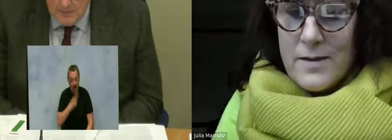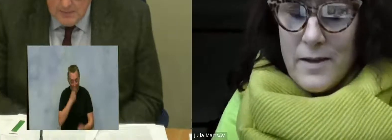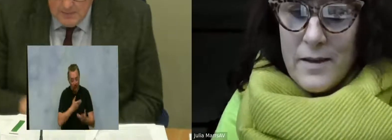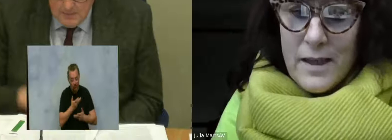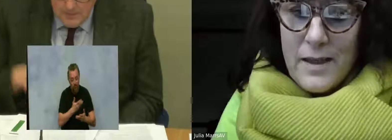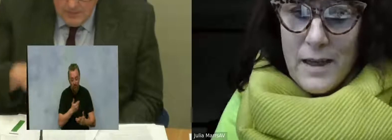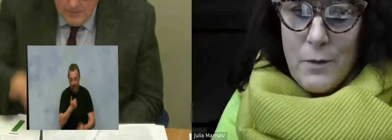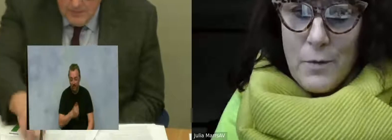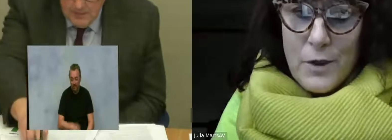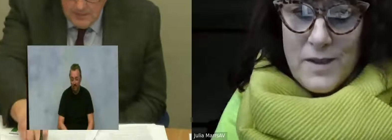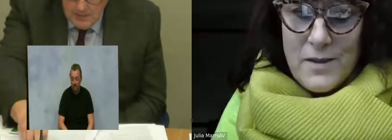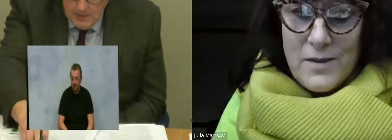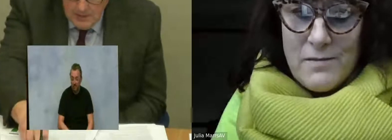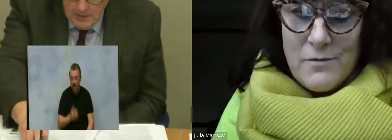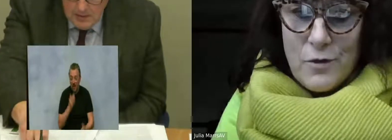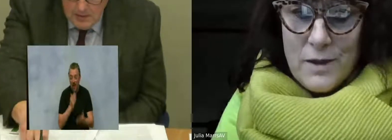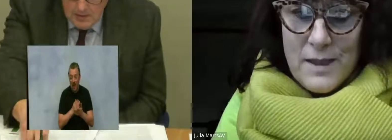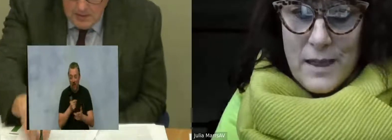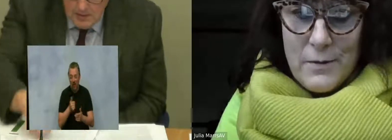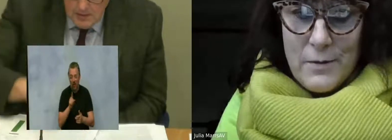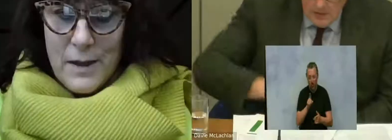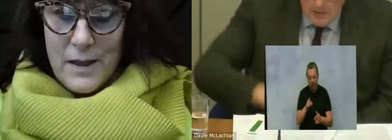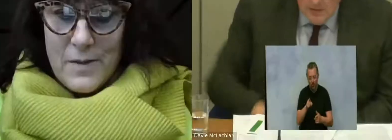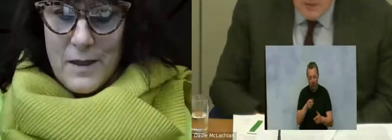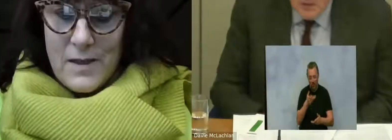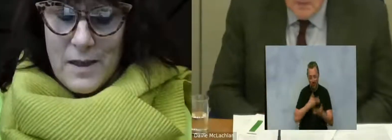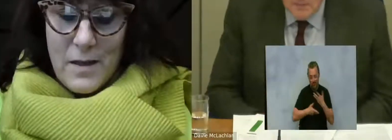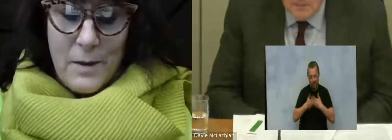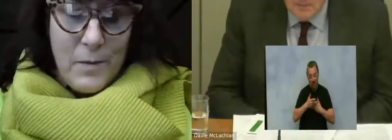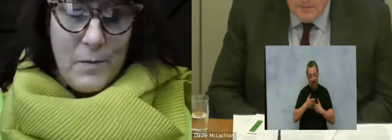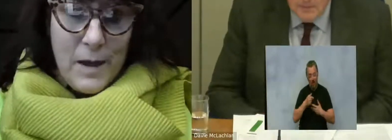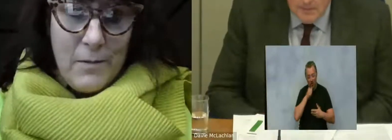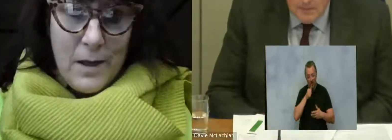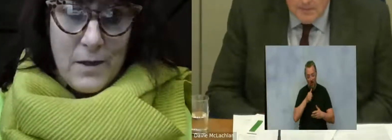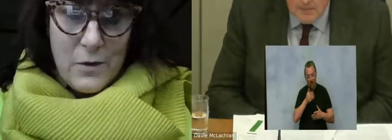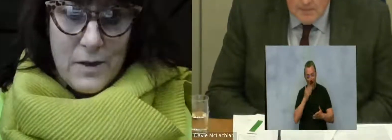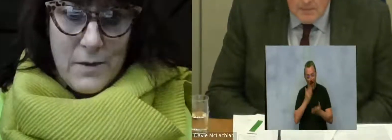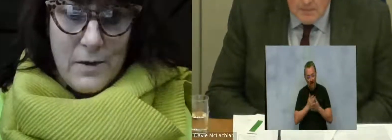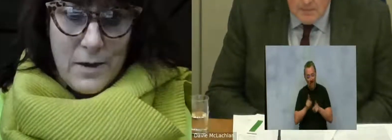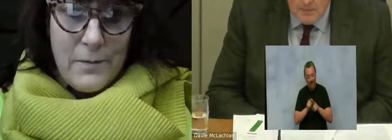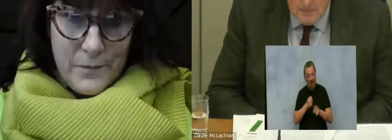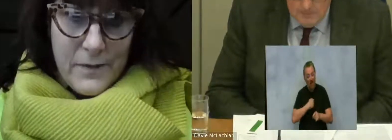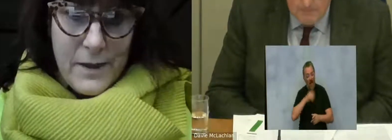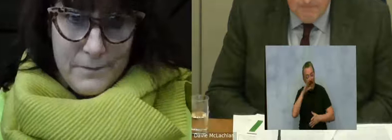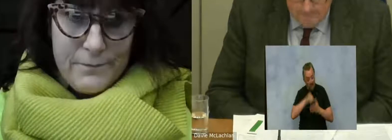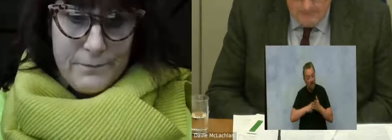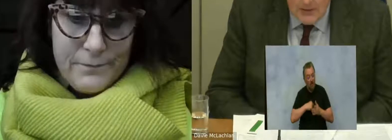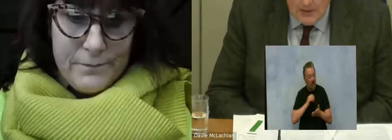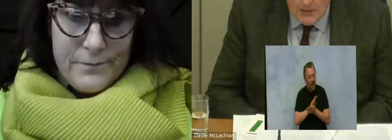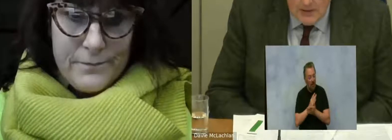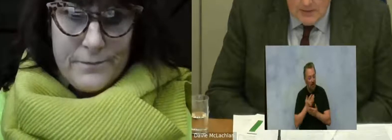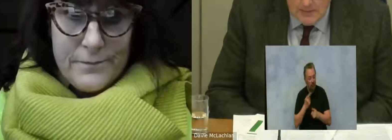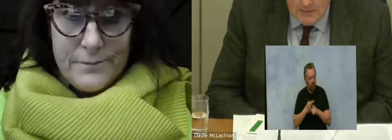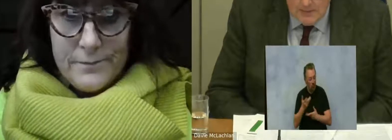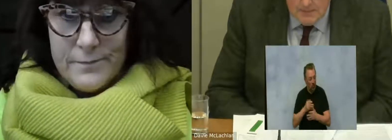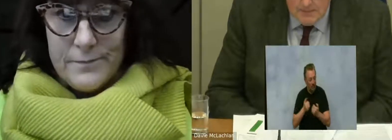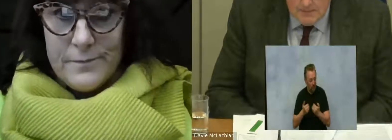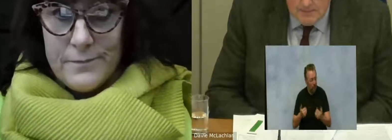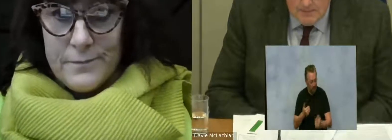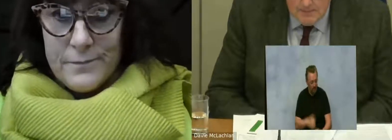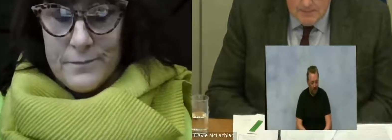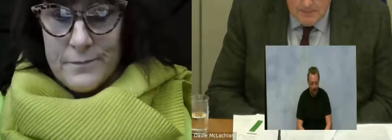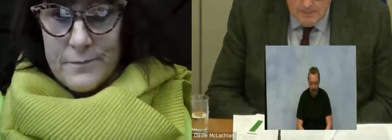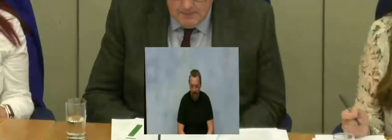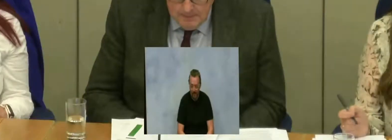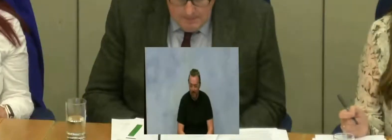Yeah, certainly. Yeah, what you're saying doesn't totally tally with my experience, and I'll maybe get in contact with you. Yeah. Thanks,